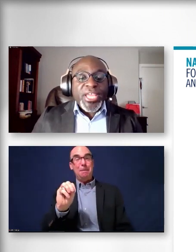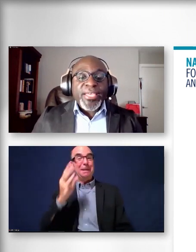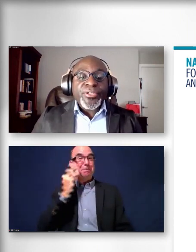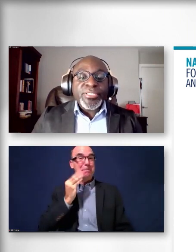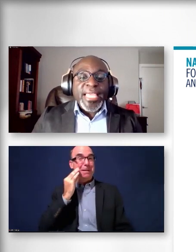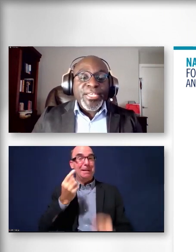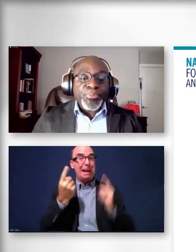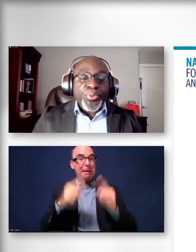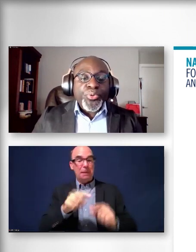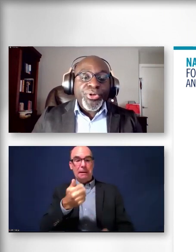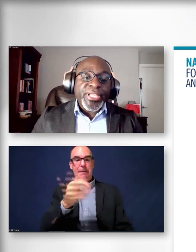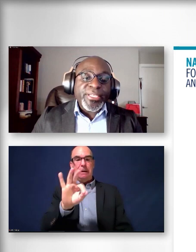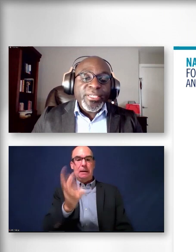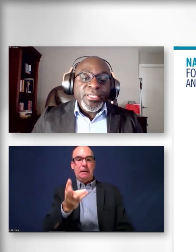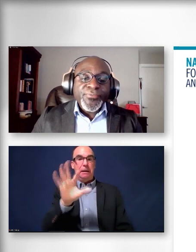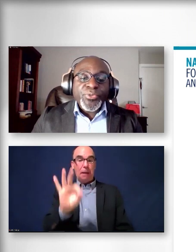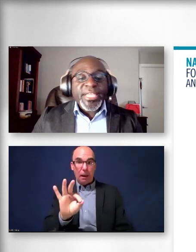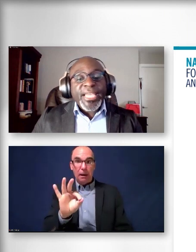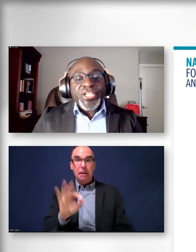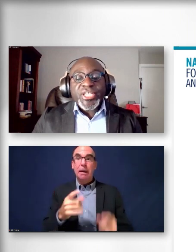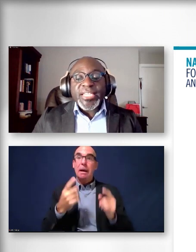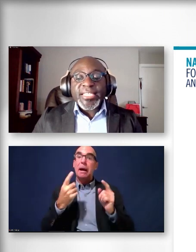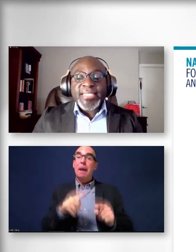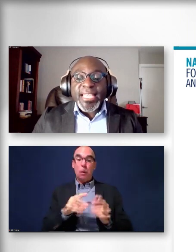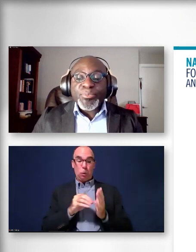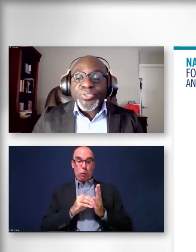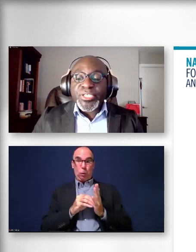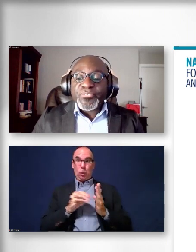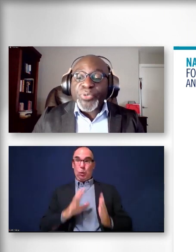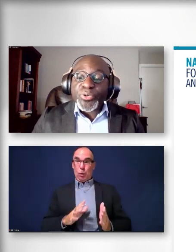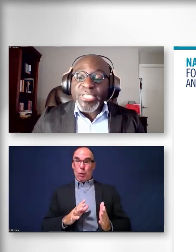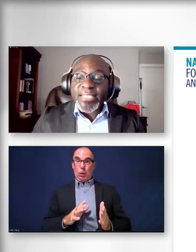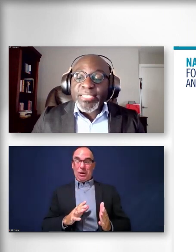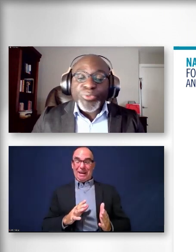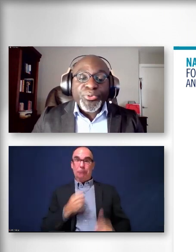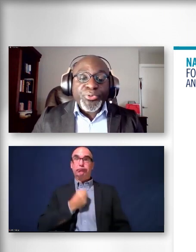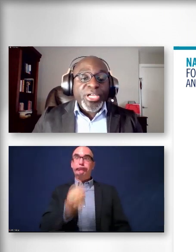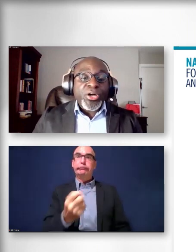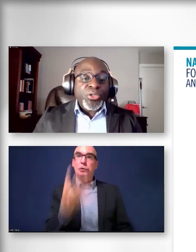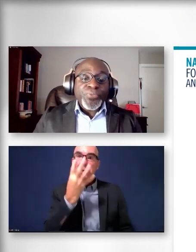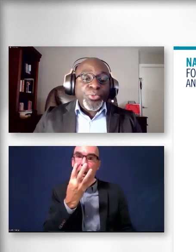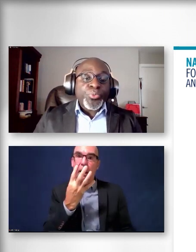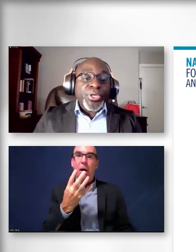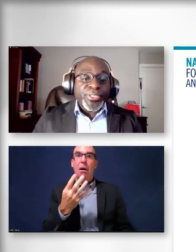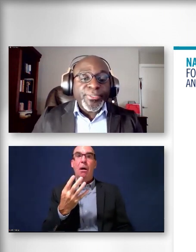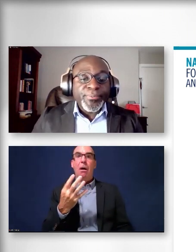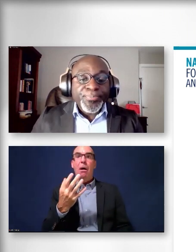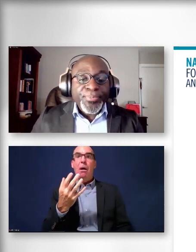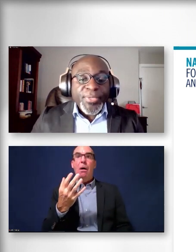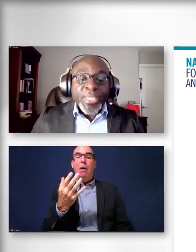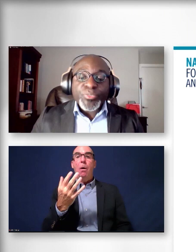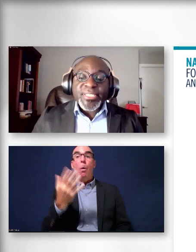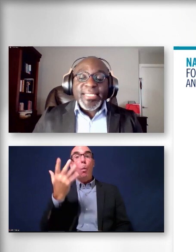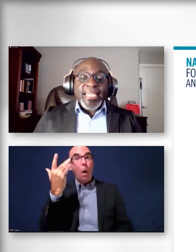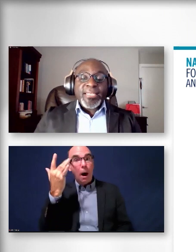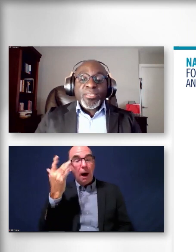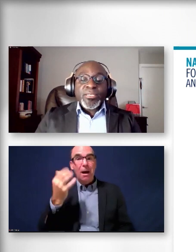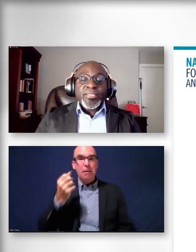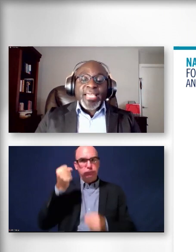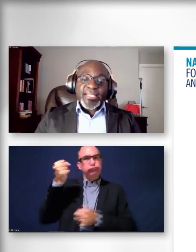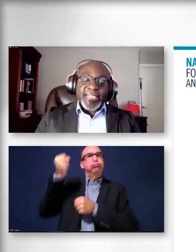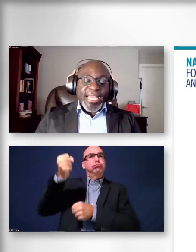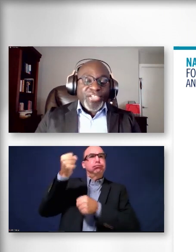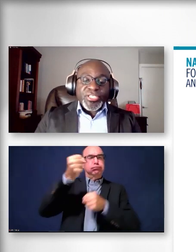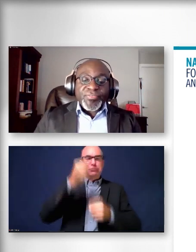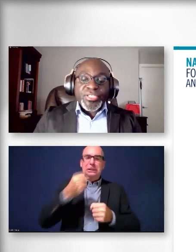were jailed and deported for engaging in the same sorts of protests that were brewing all over the world. It was seen,